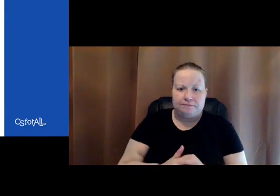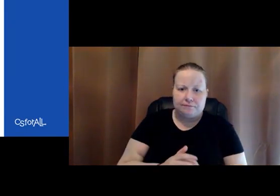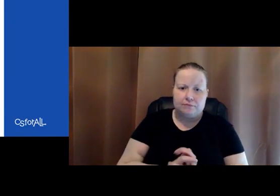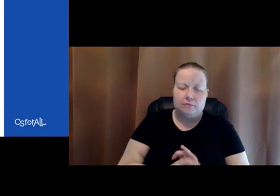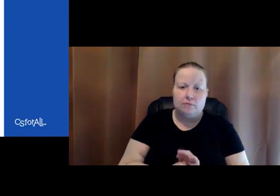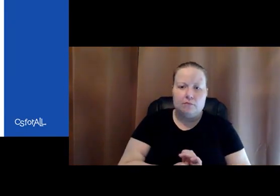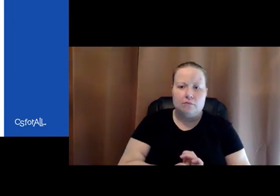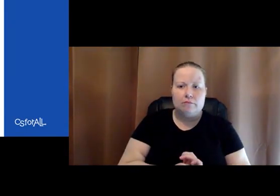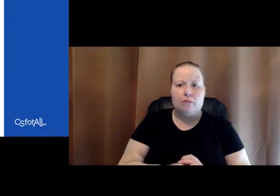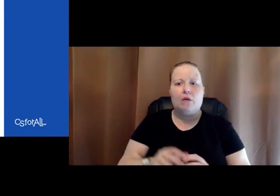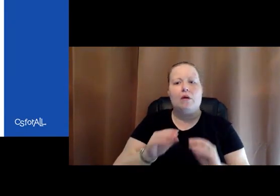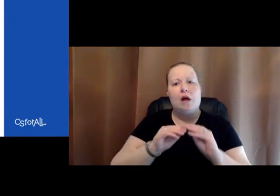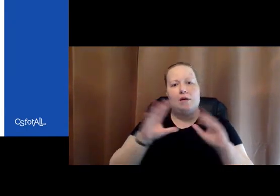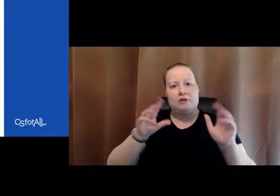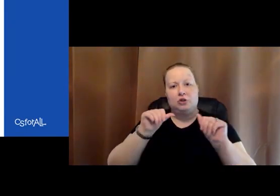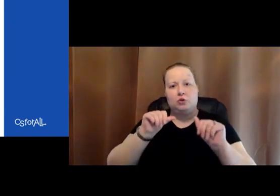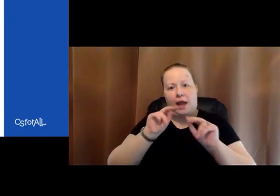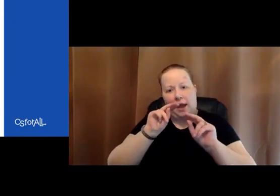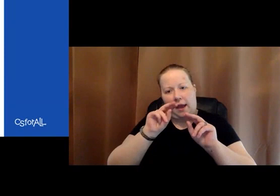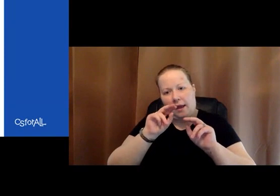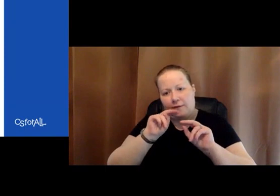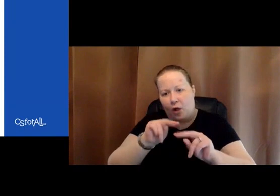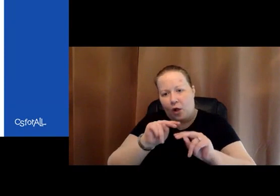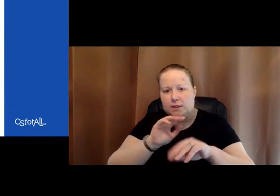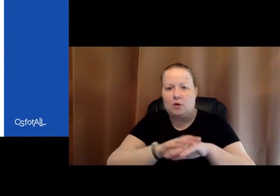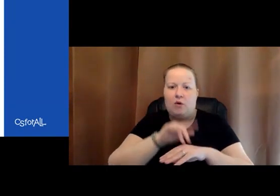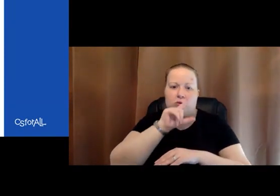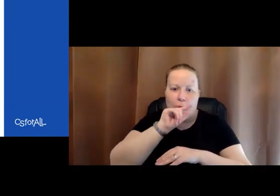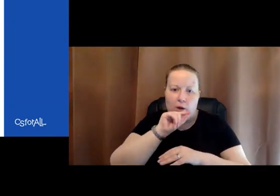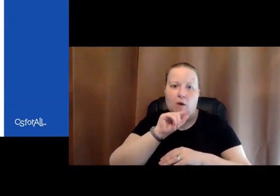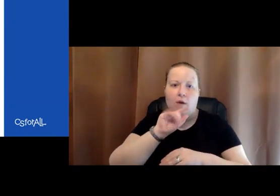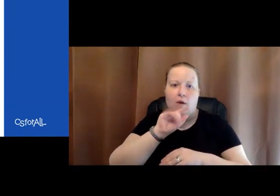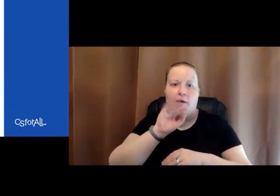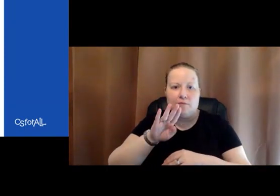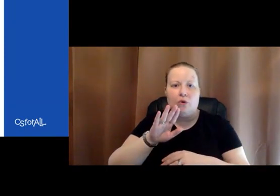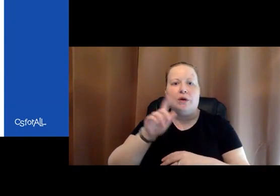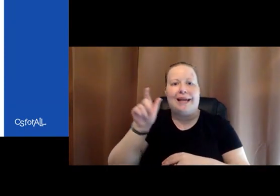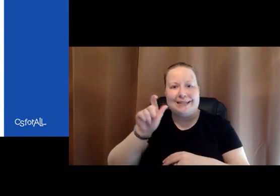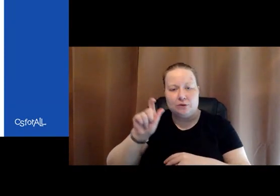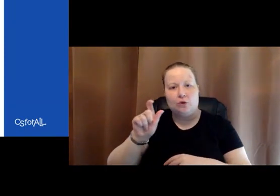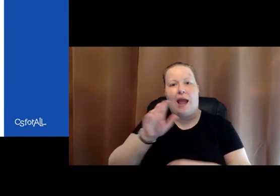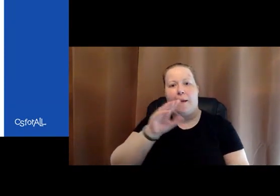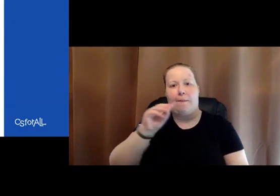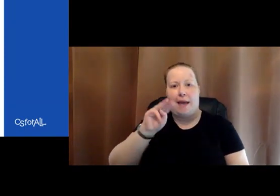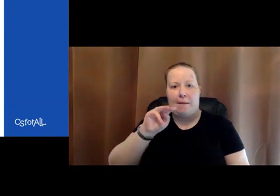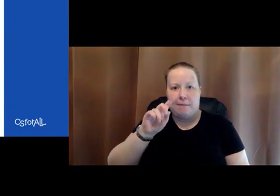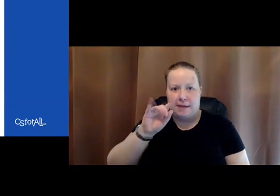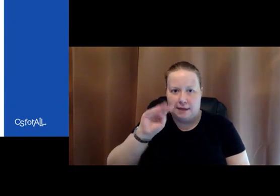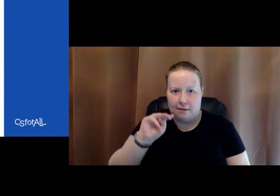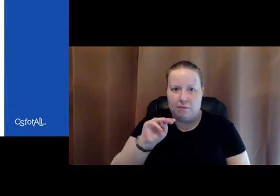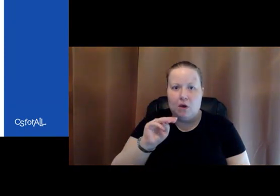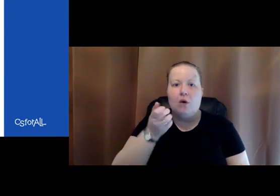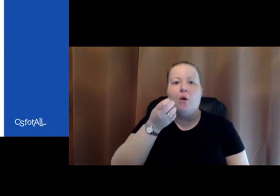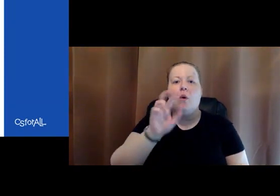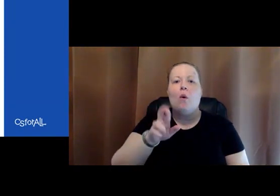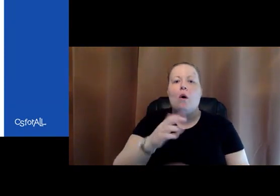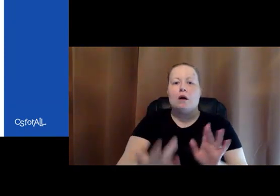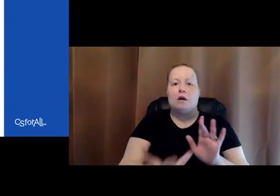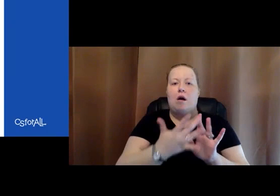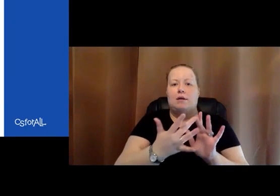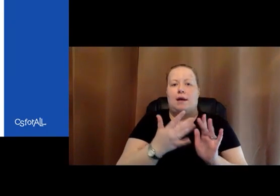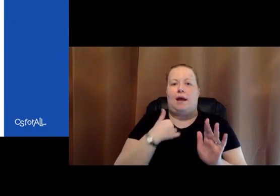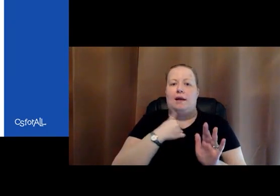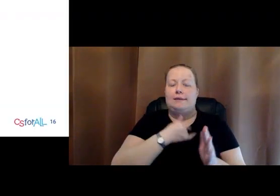Obviously you can follow us on Twitter, Facebook, Instagram, and Medium, or contact us if